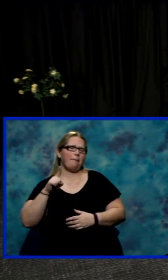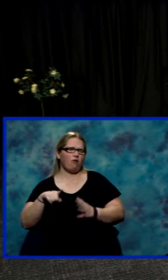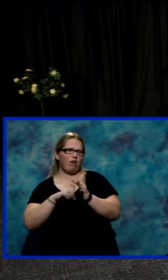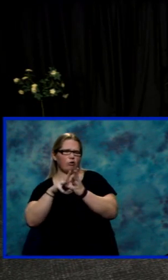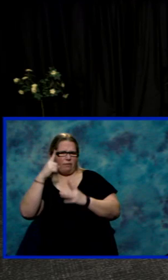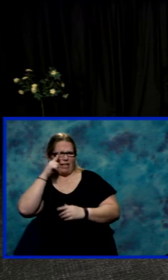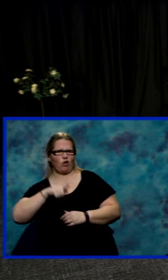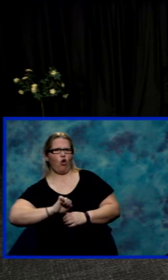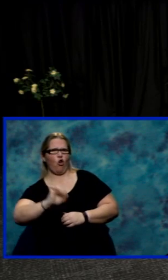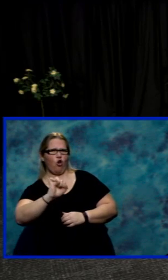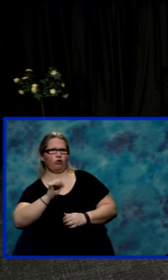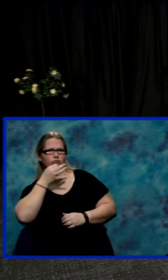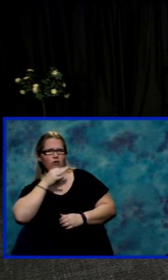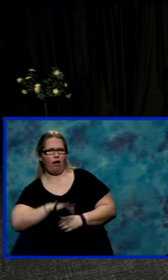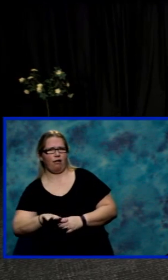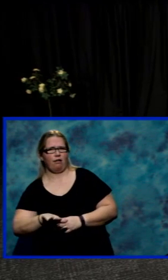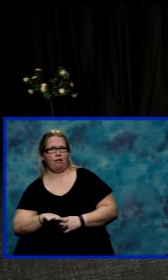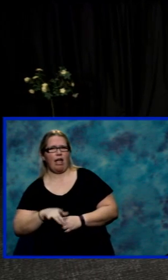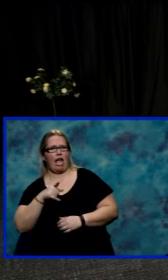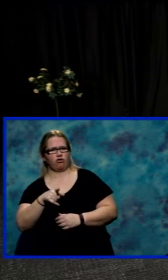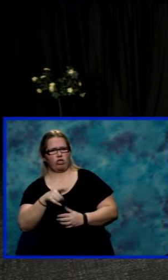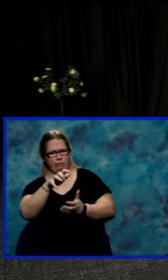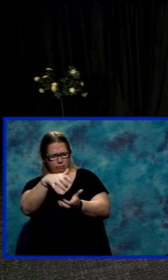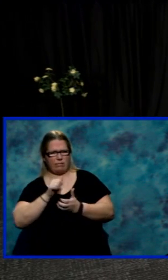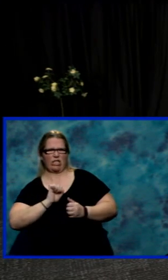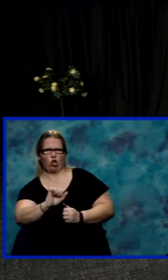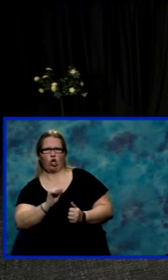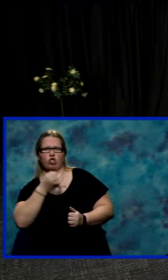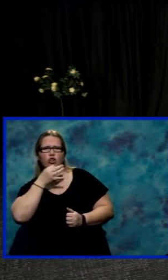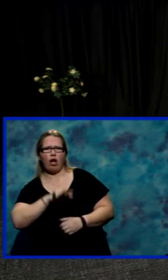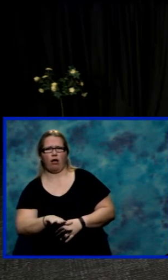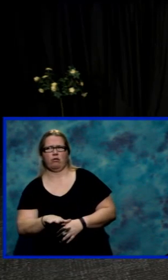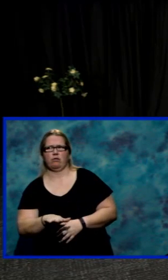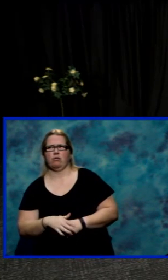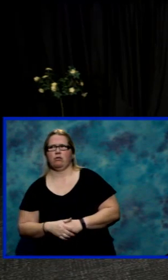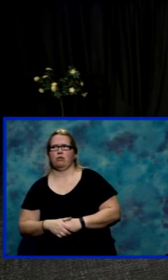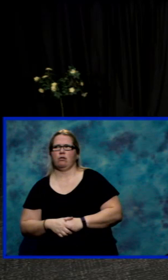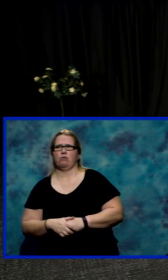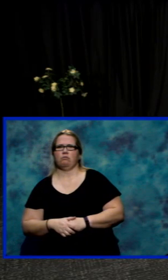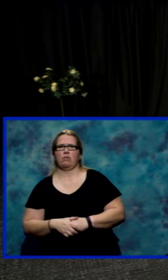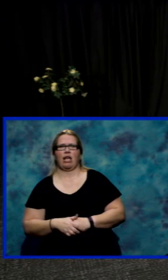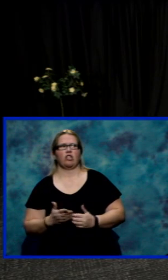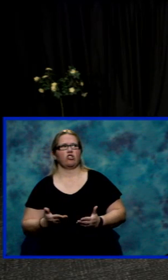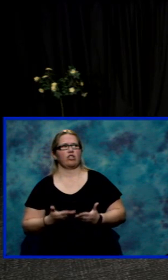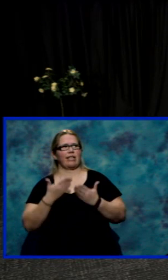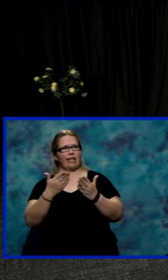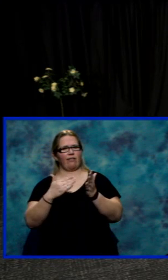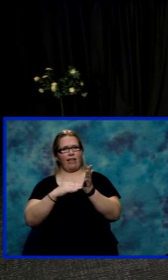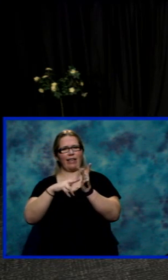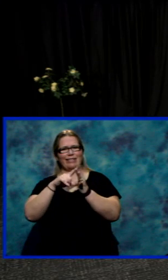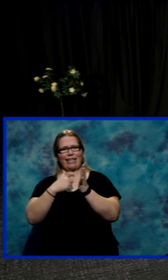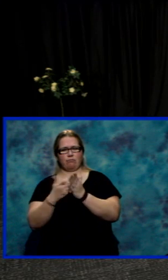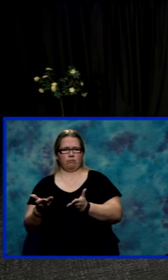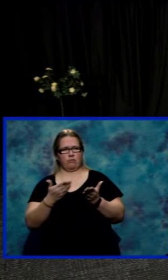child. And she claims him as her child. And she gives the zingers back to Leah.